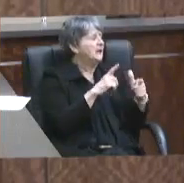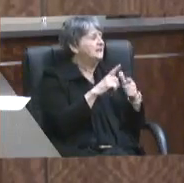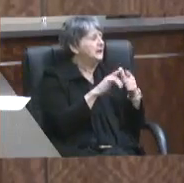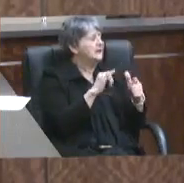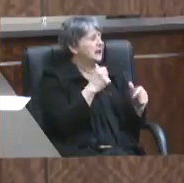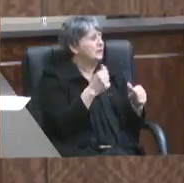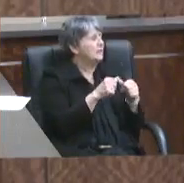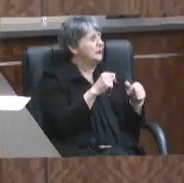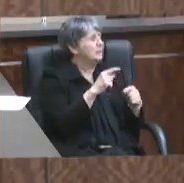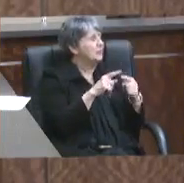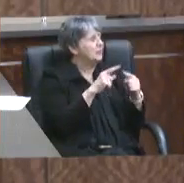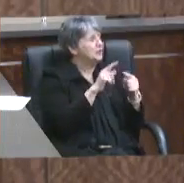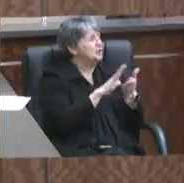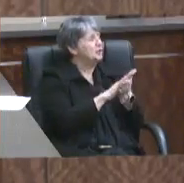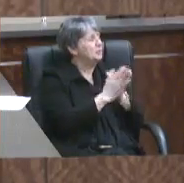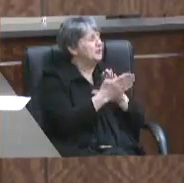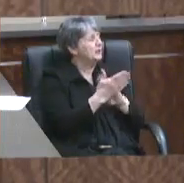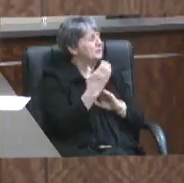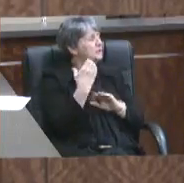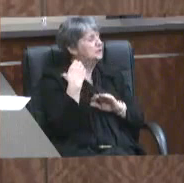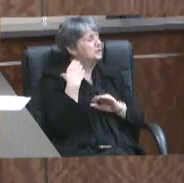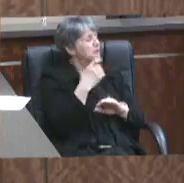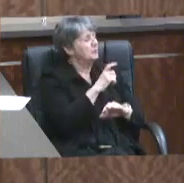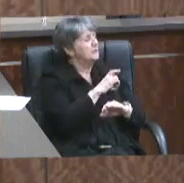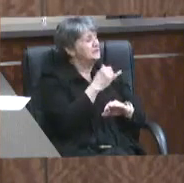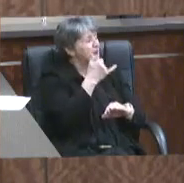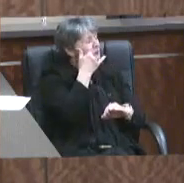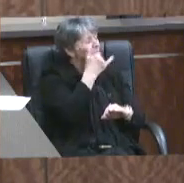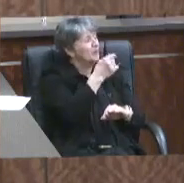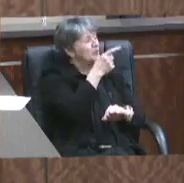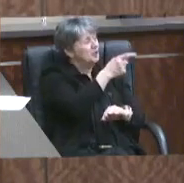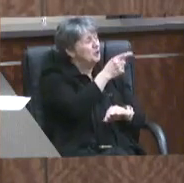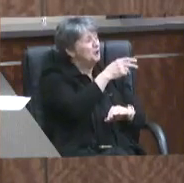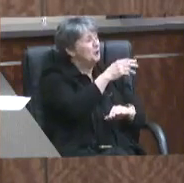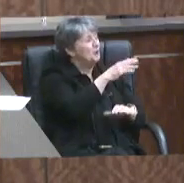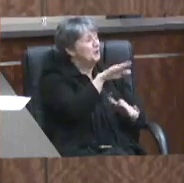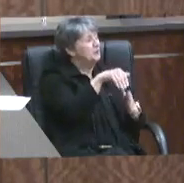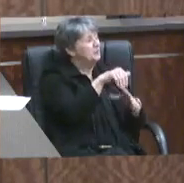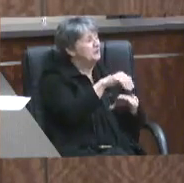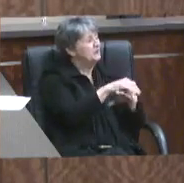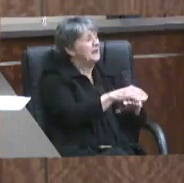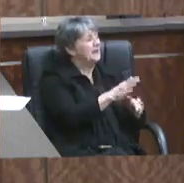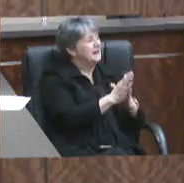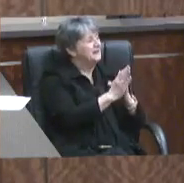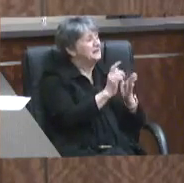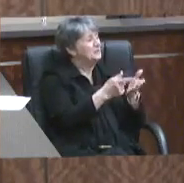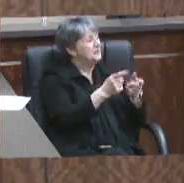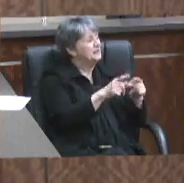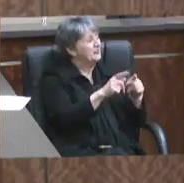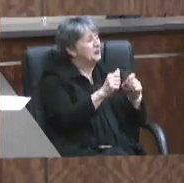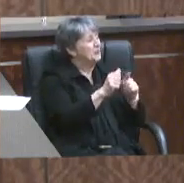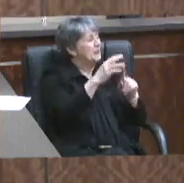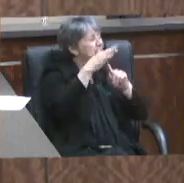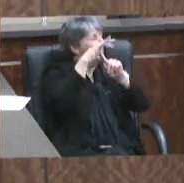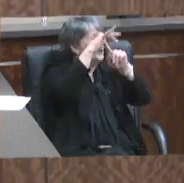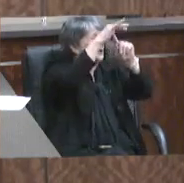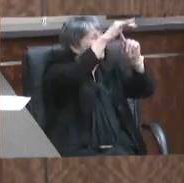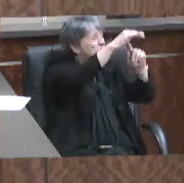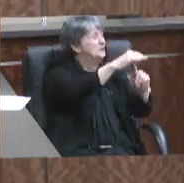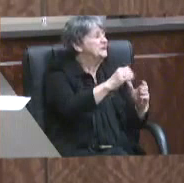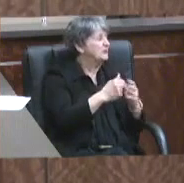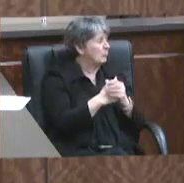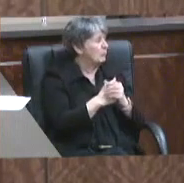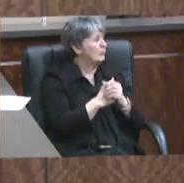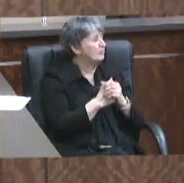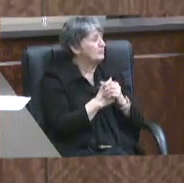you became chief of police, I was calling you up in the middle of the night, asking you what's up with the helicopters. So turnabout's fair play.